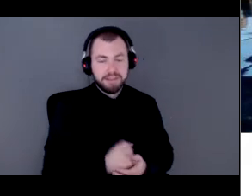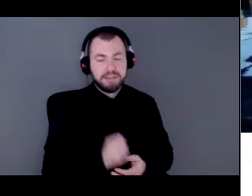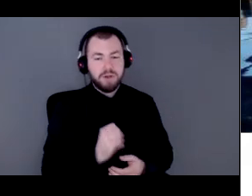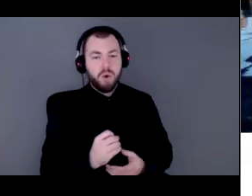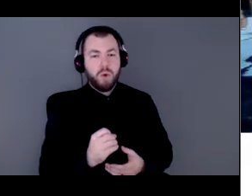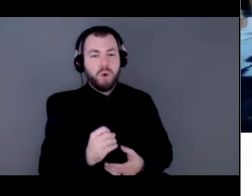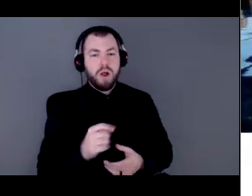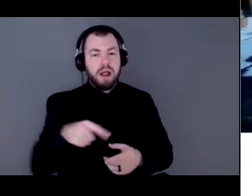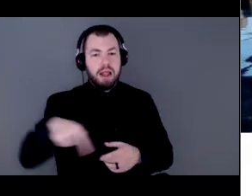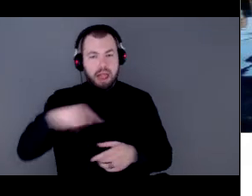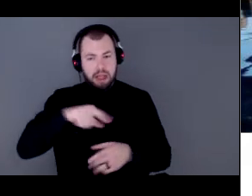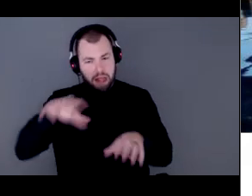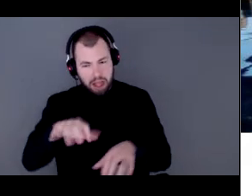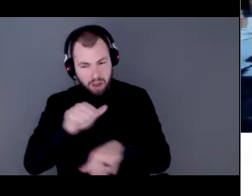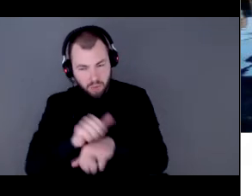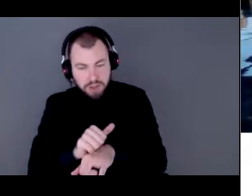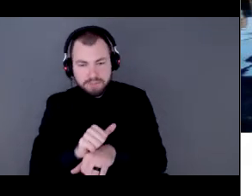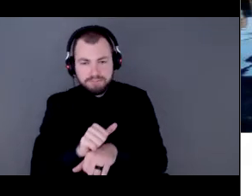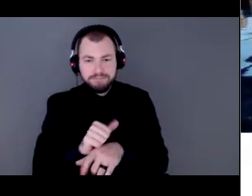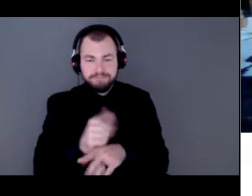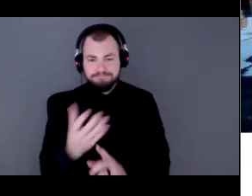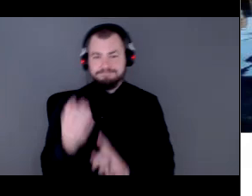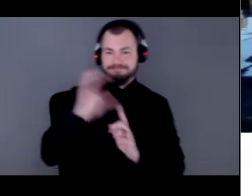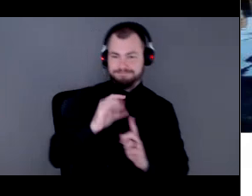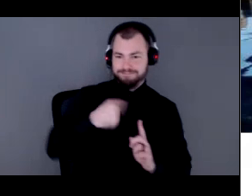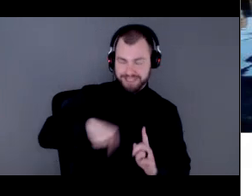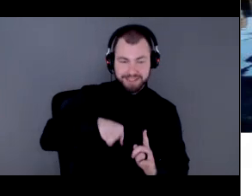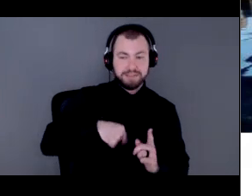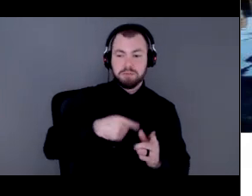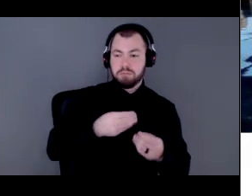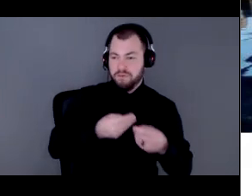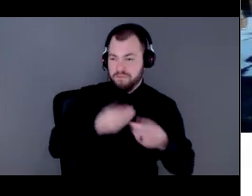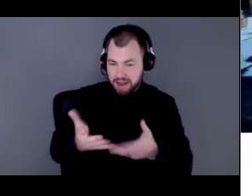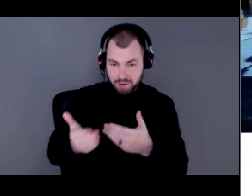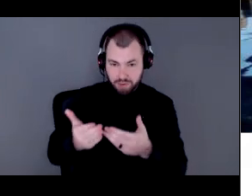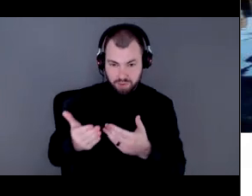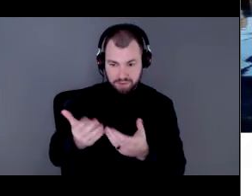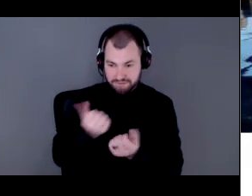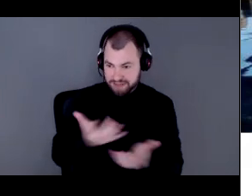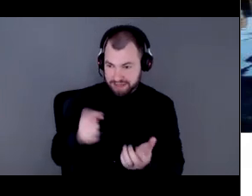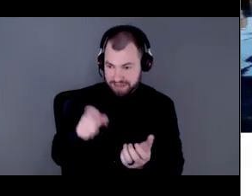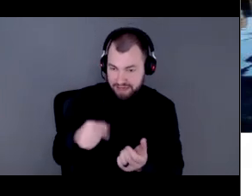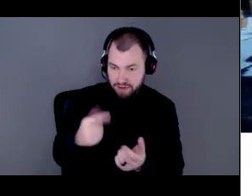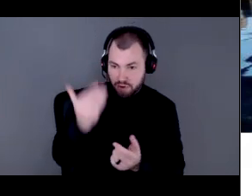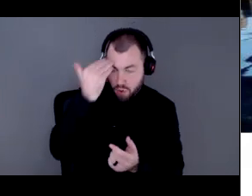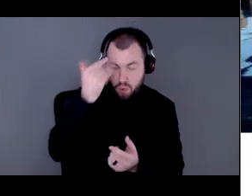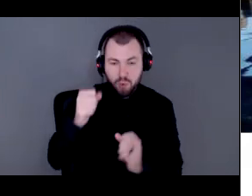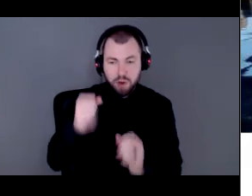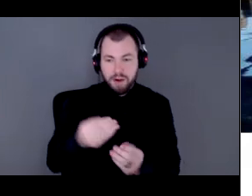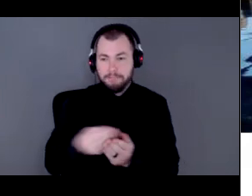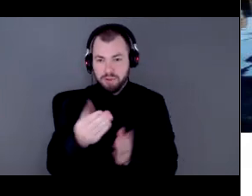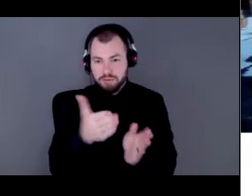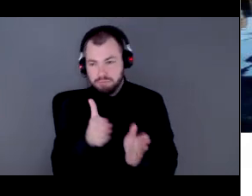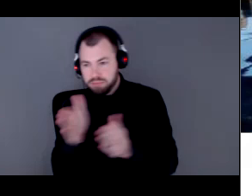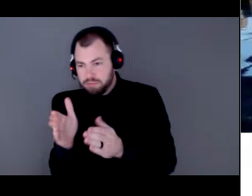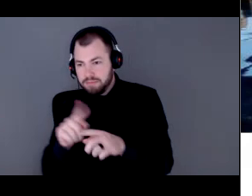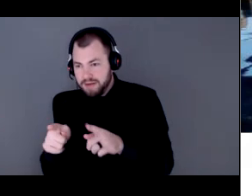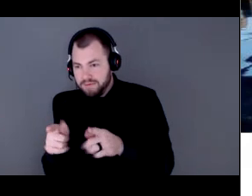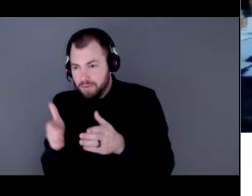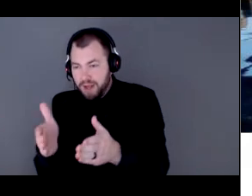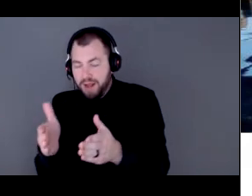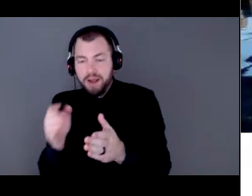for them and to say, here's everything you need to know to purchase differently or to provide